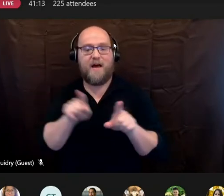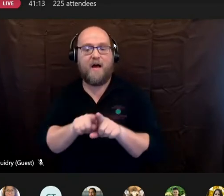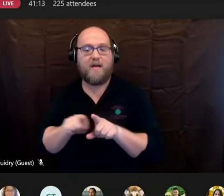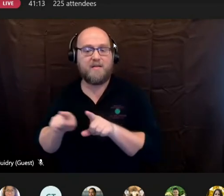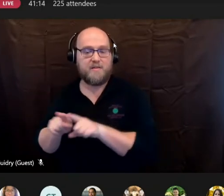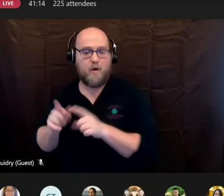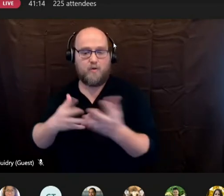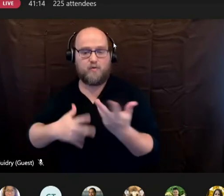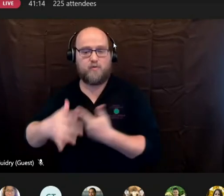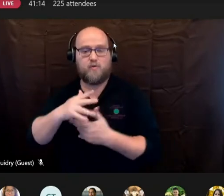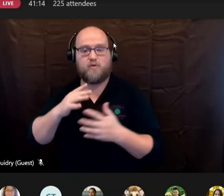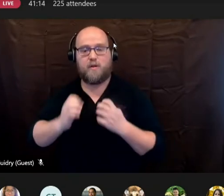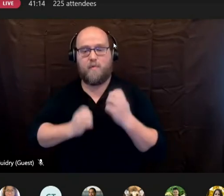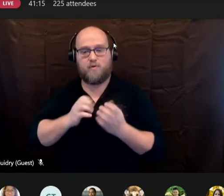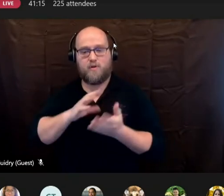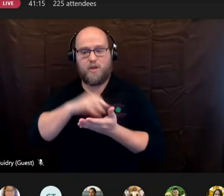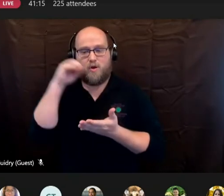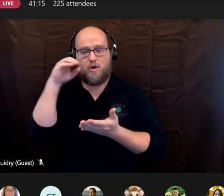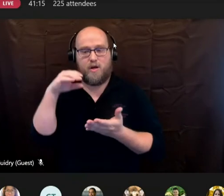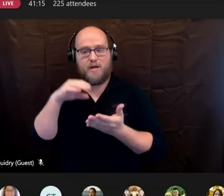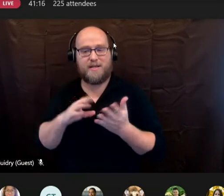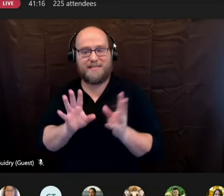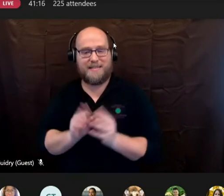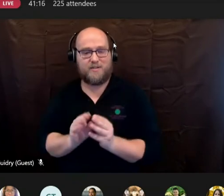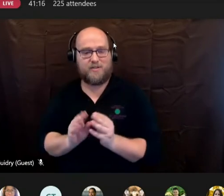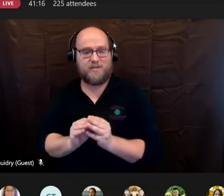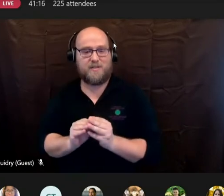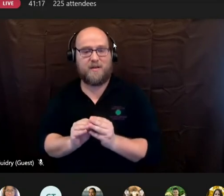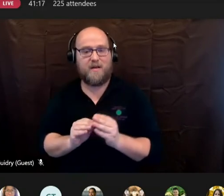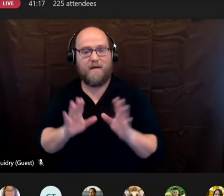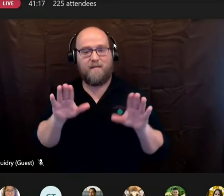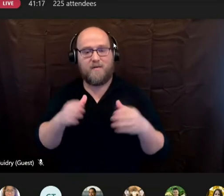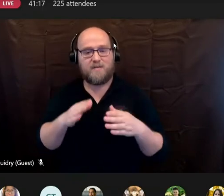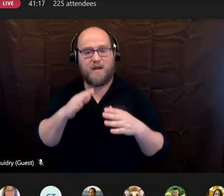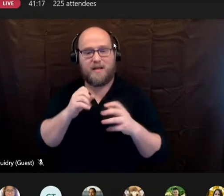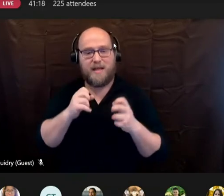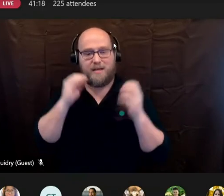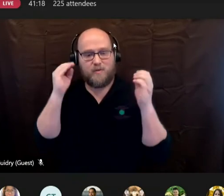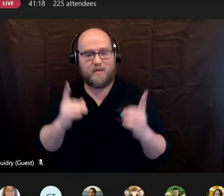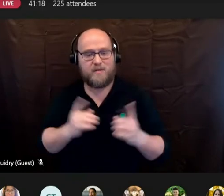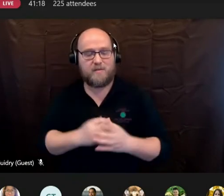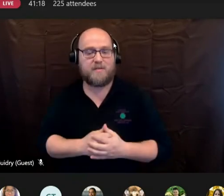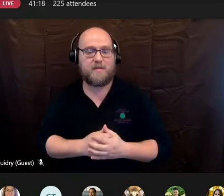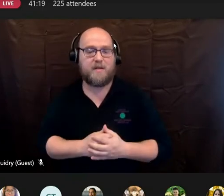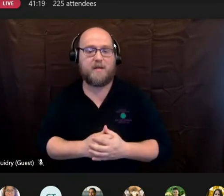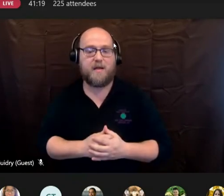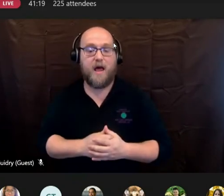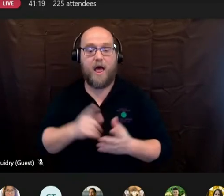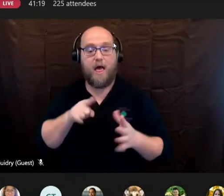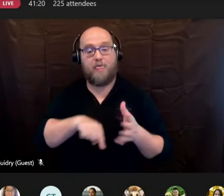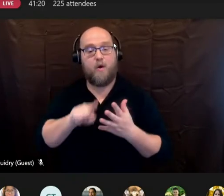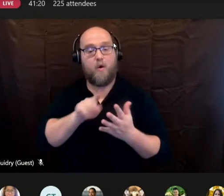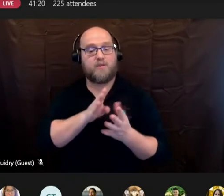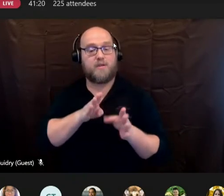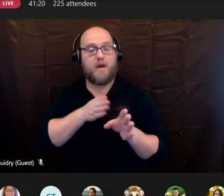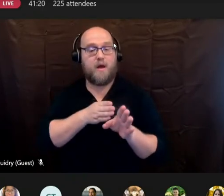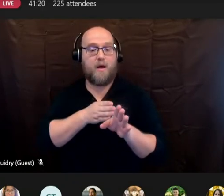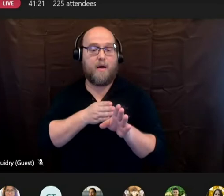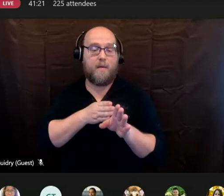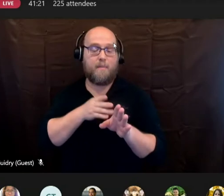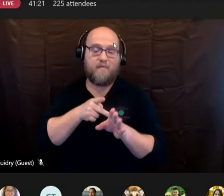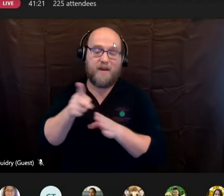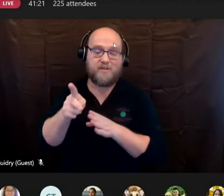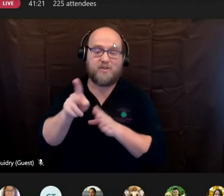and anti-racist social-emotional learning approaches for students. These professional development sessions will provide